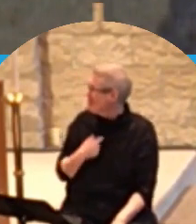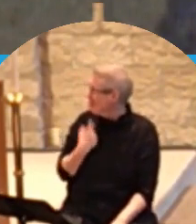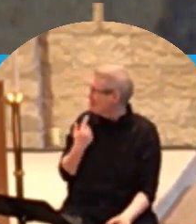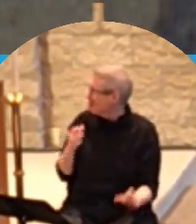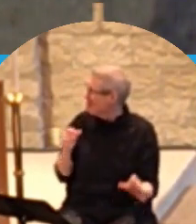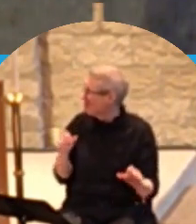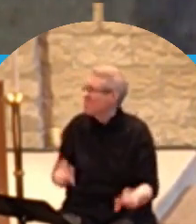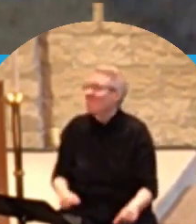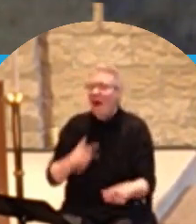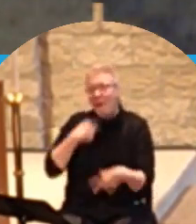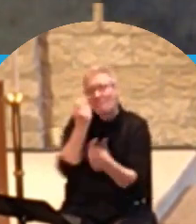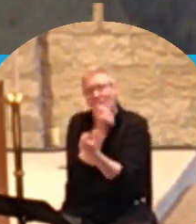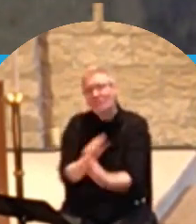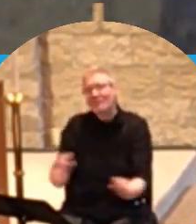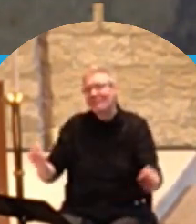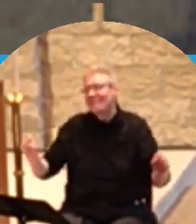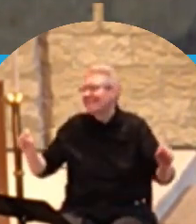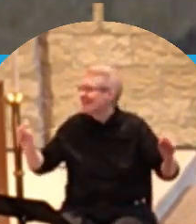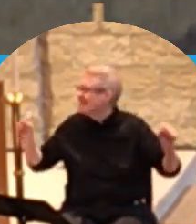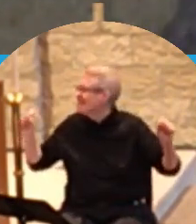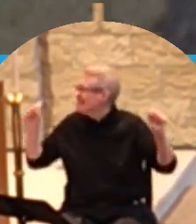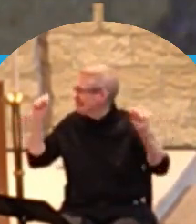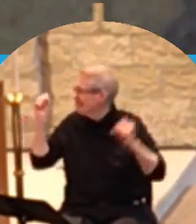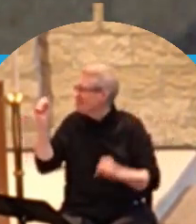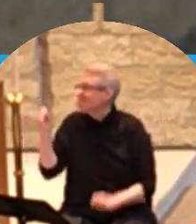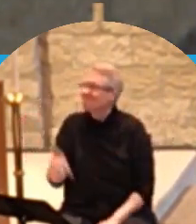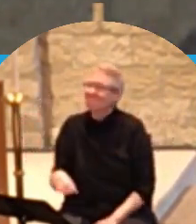I am free. Oh,